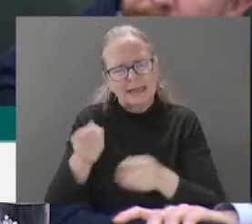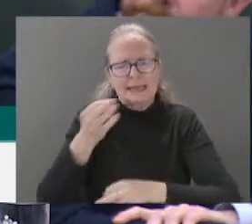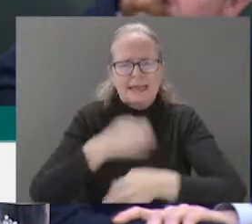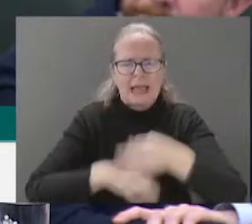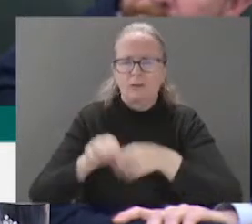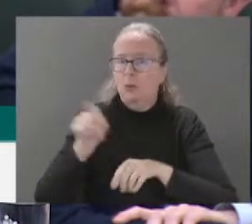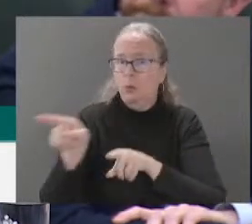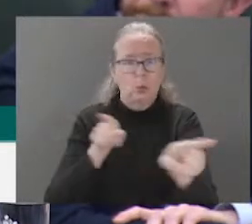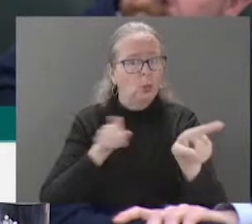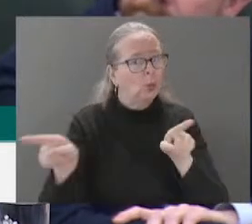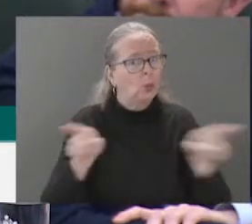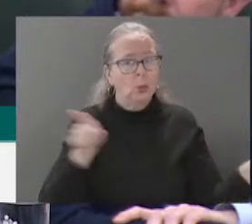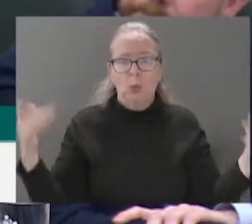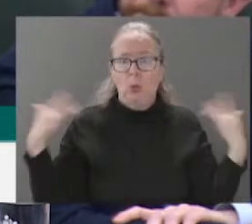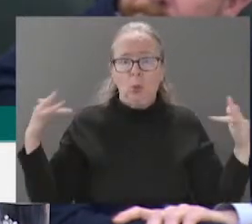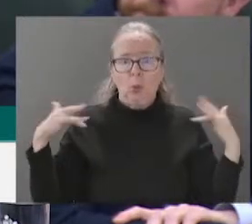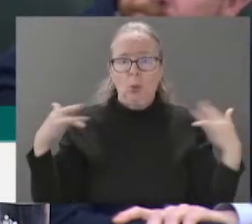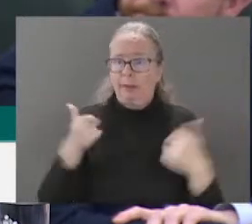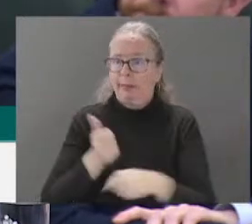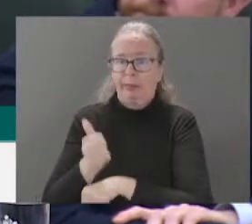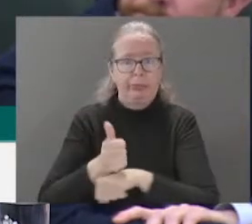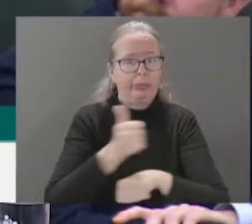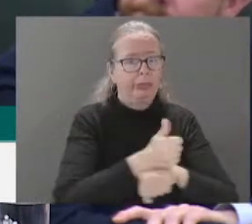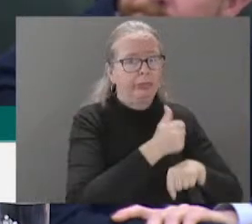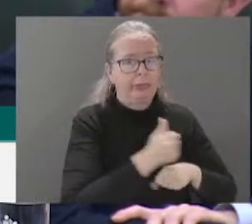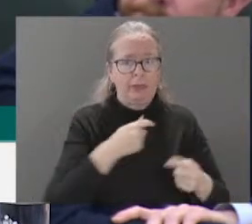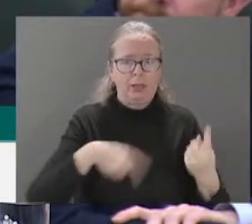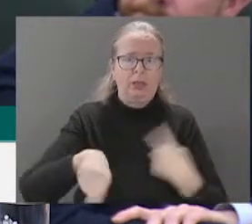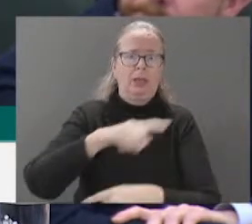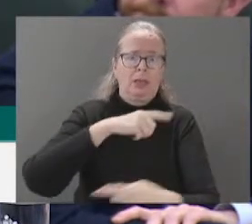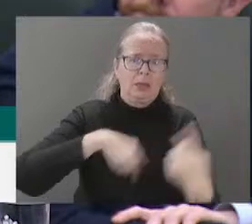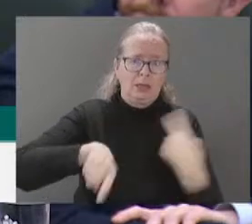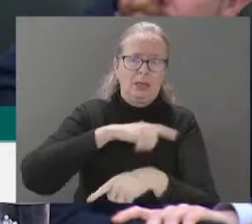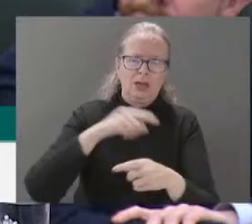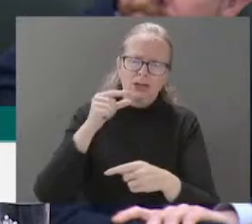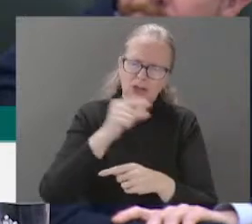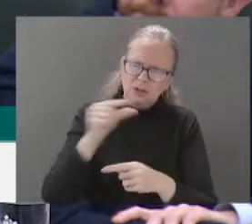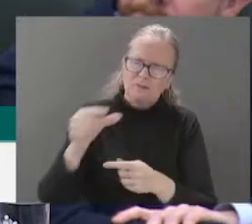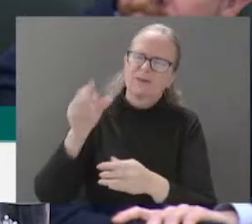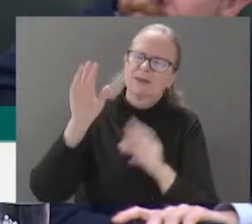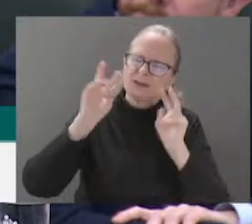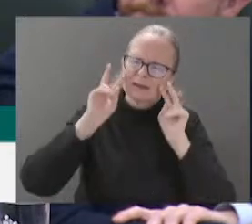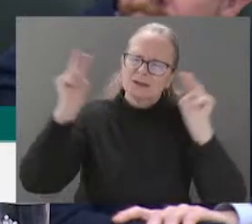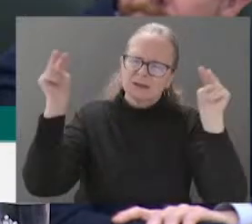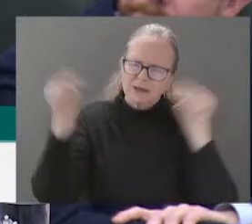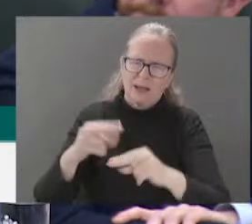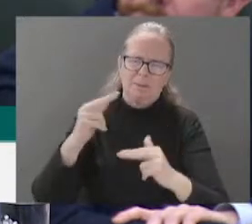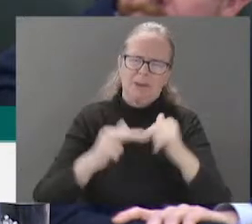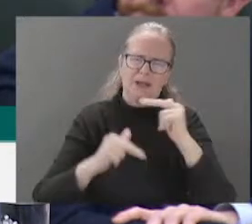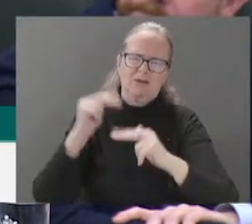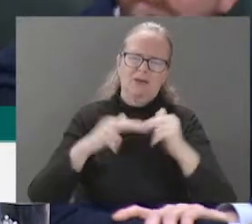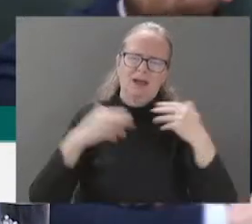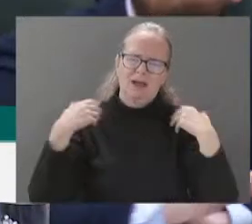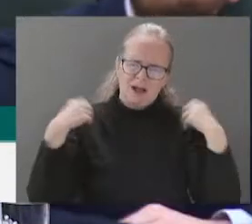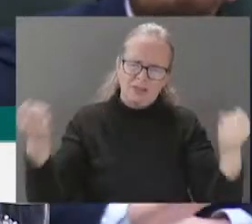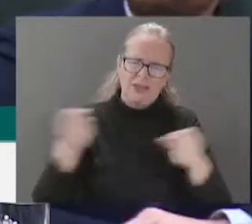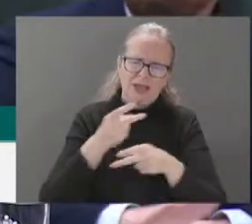focused on them and building public healthc care in Alberta they need and deserve an Alberta NDP